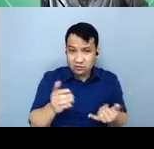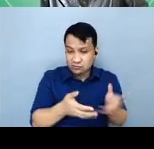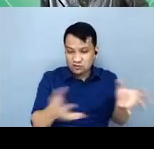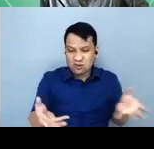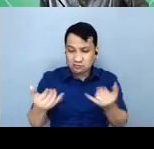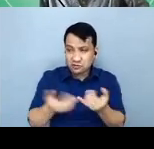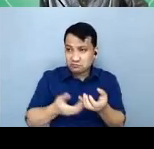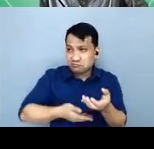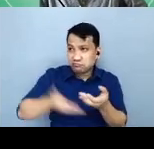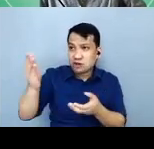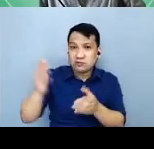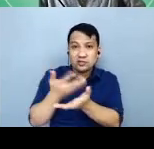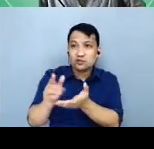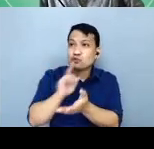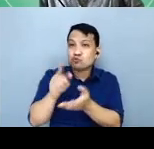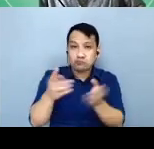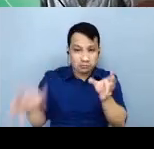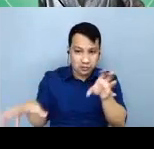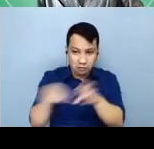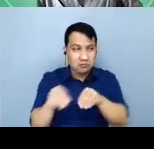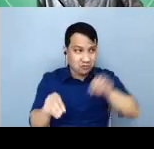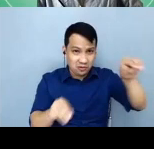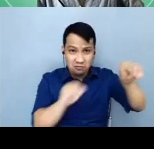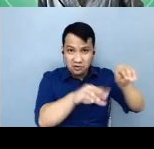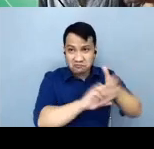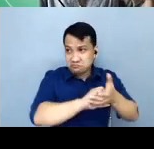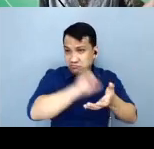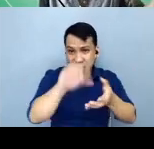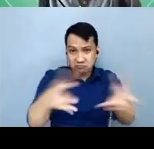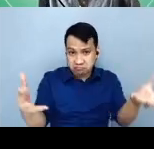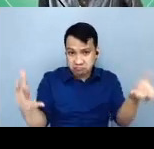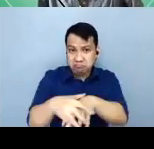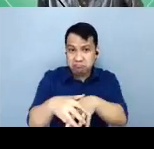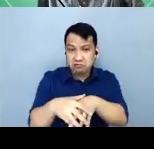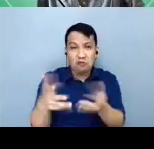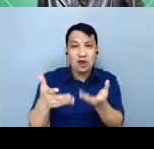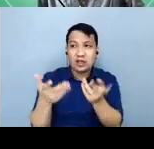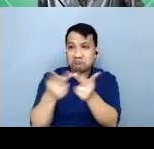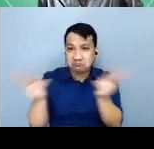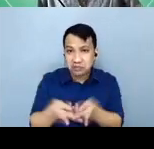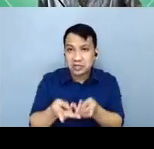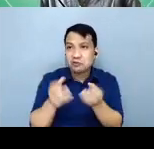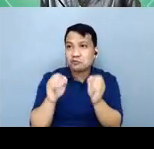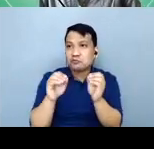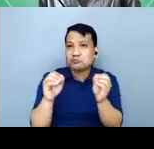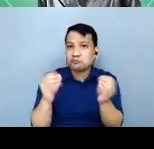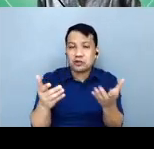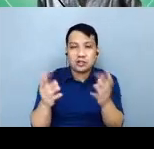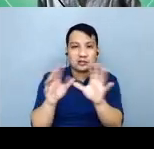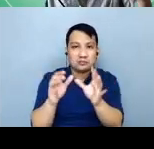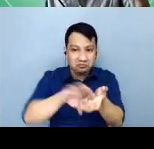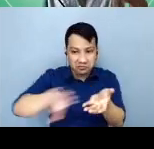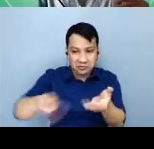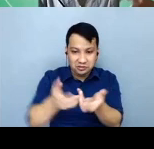the waste disposal, do they just lump it all together because there's no facilities to accommodate waste